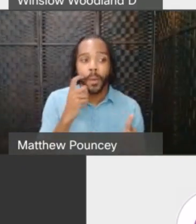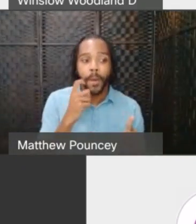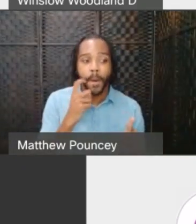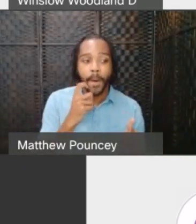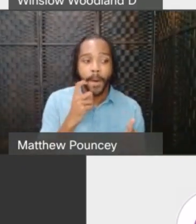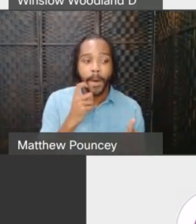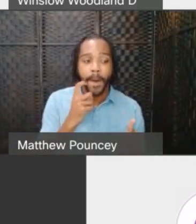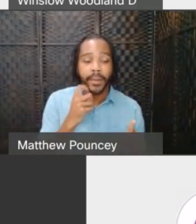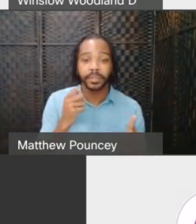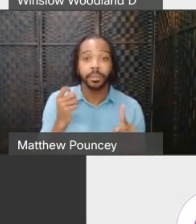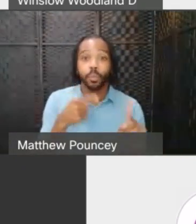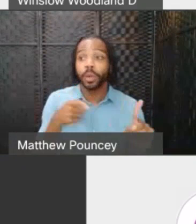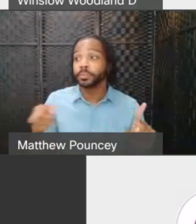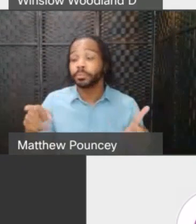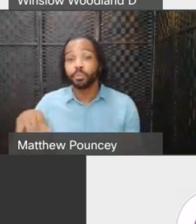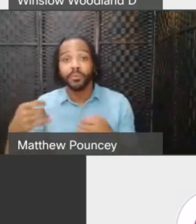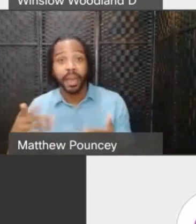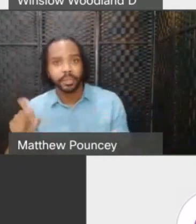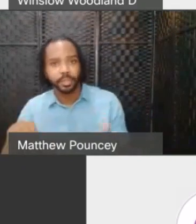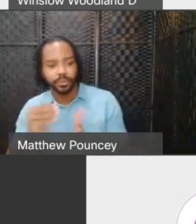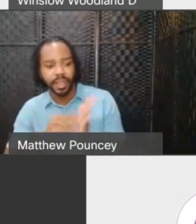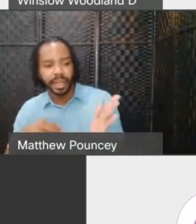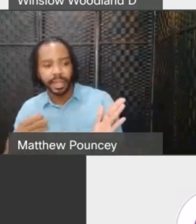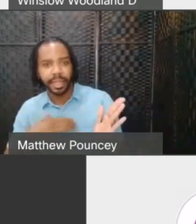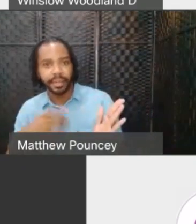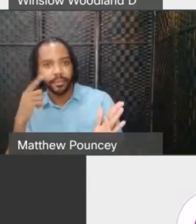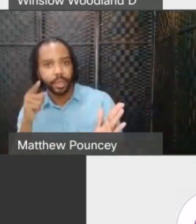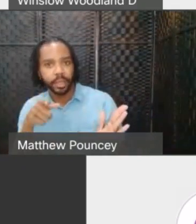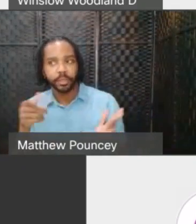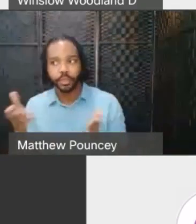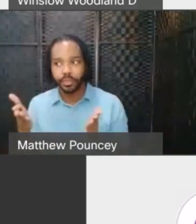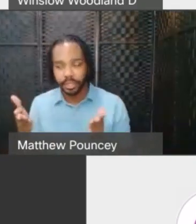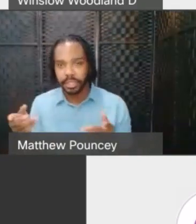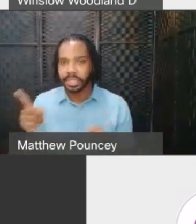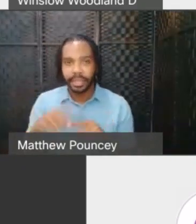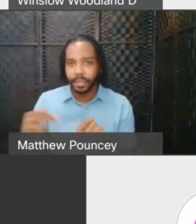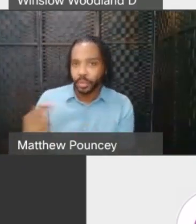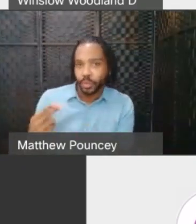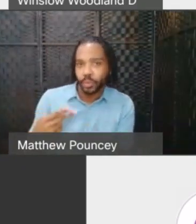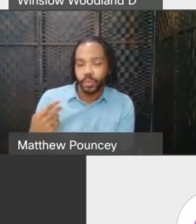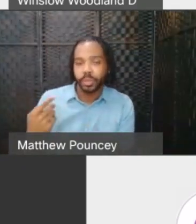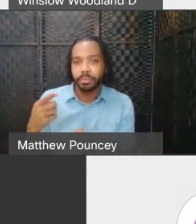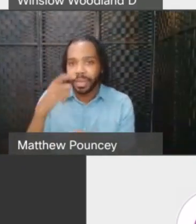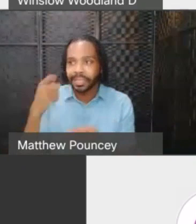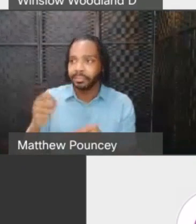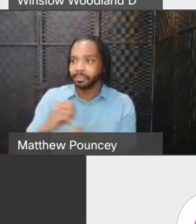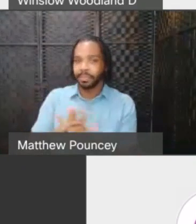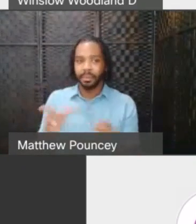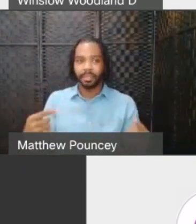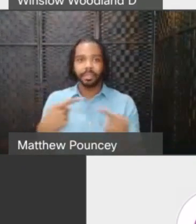providers submitting claims for services that were authorized but could not be utilized because of the